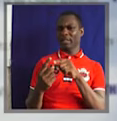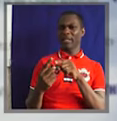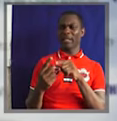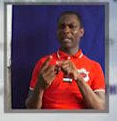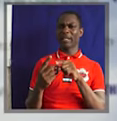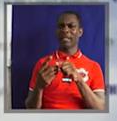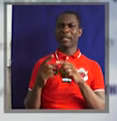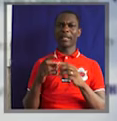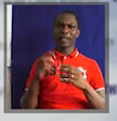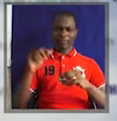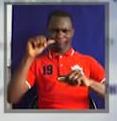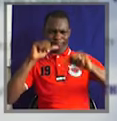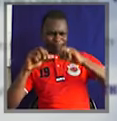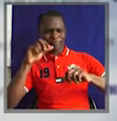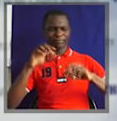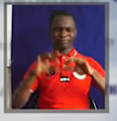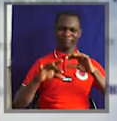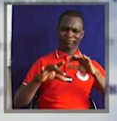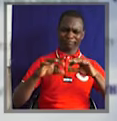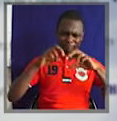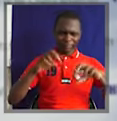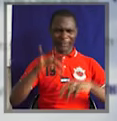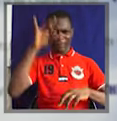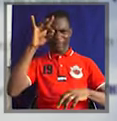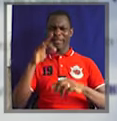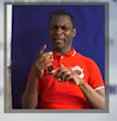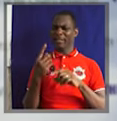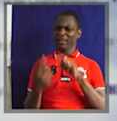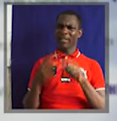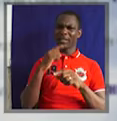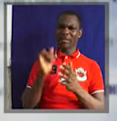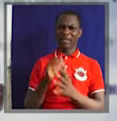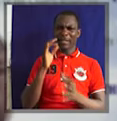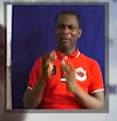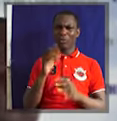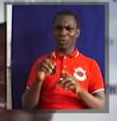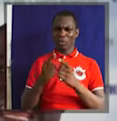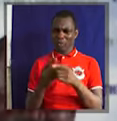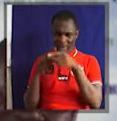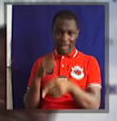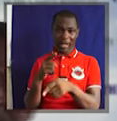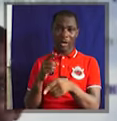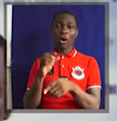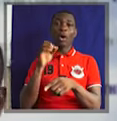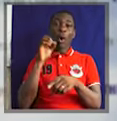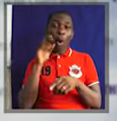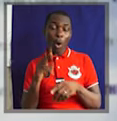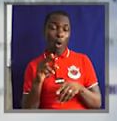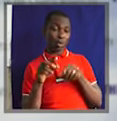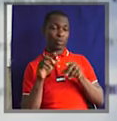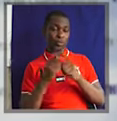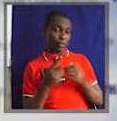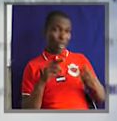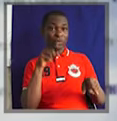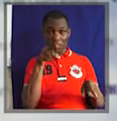the father of modern day medicine. No, oba ebe hu say so be ebe ya extrovert and so be